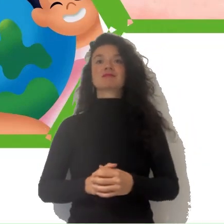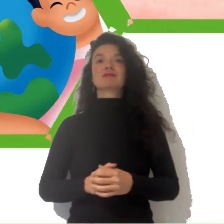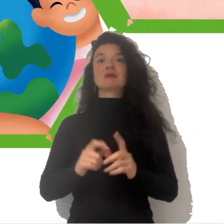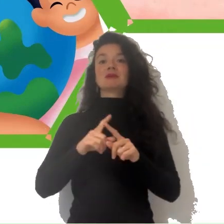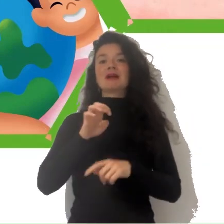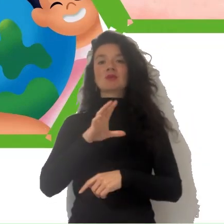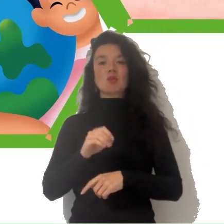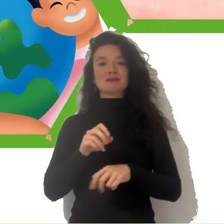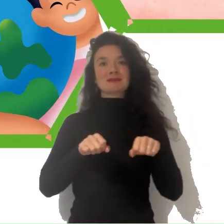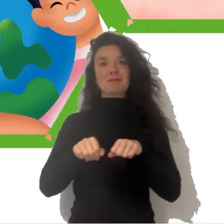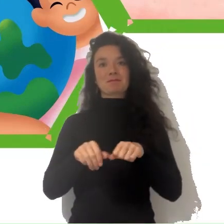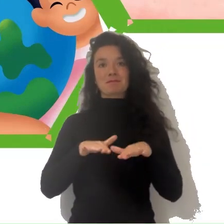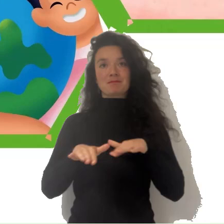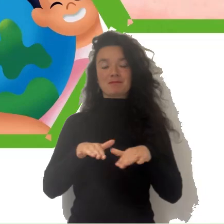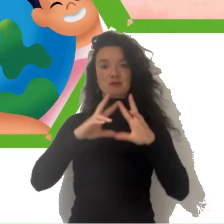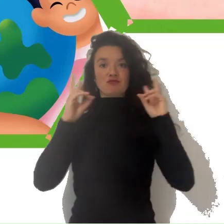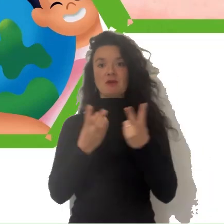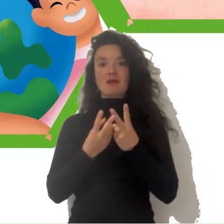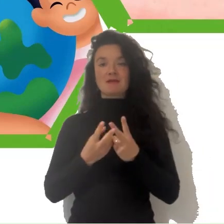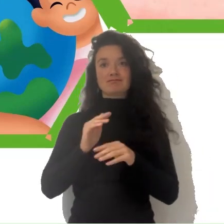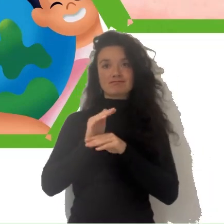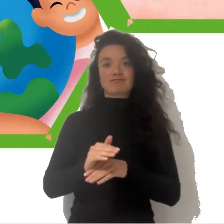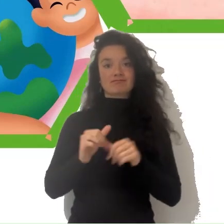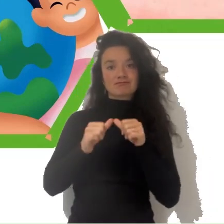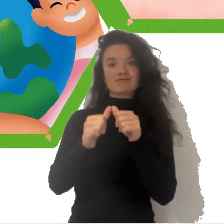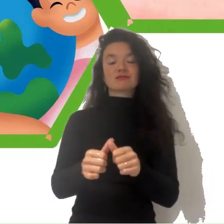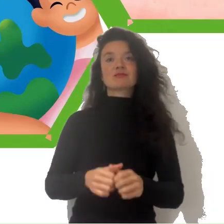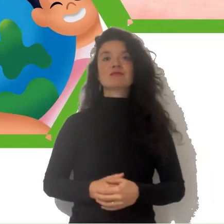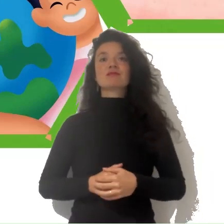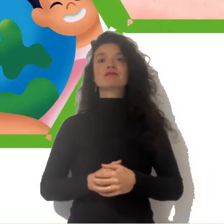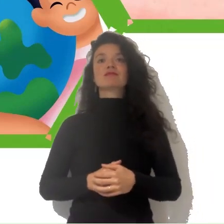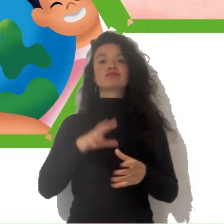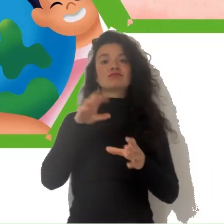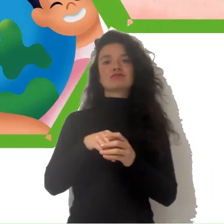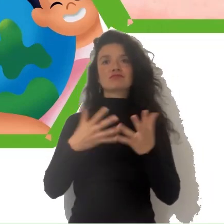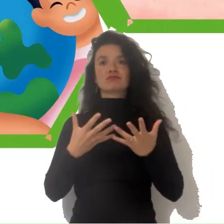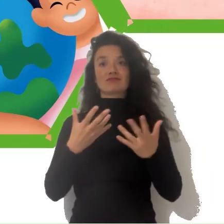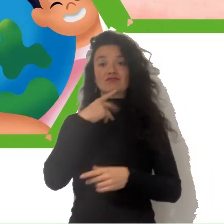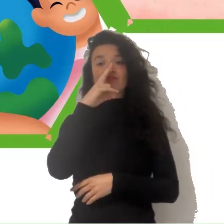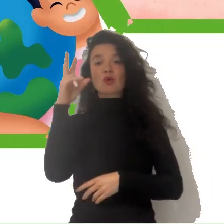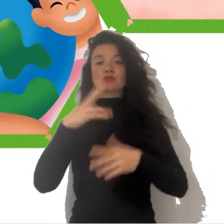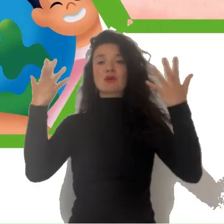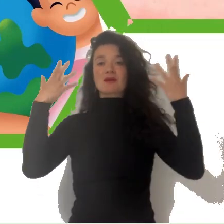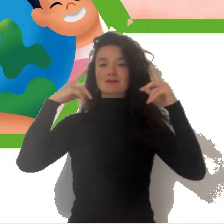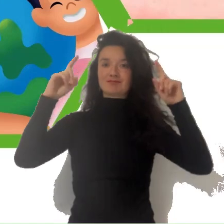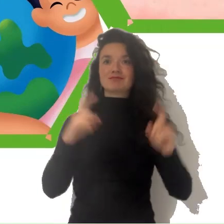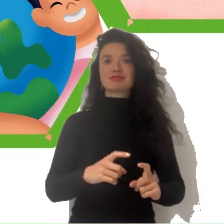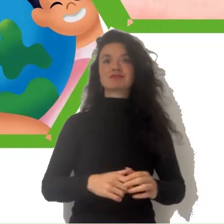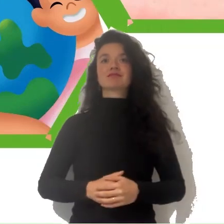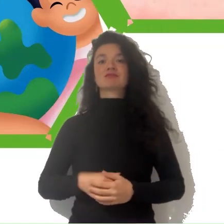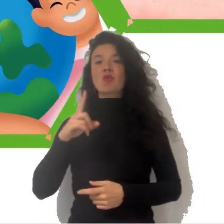impact, and ensuring natural resources are available for future generations and for our children and